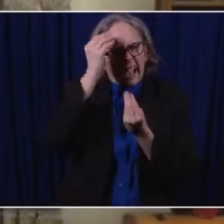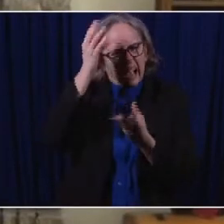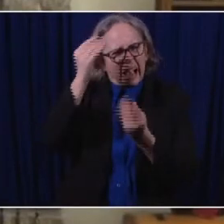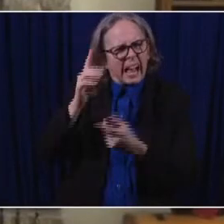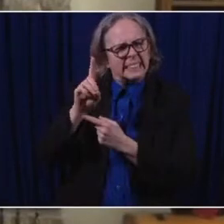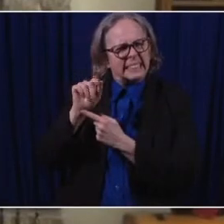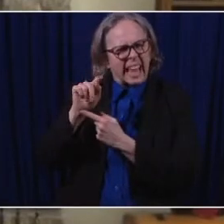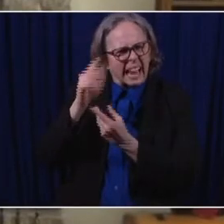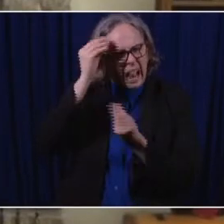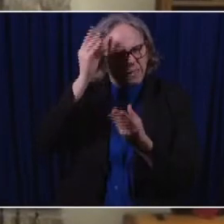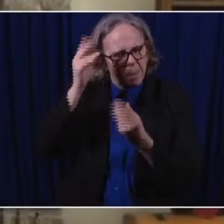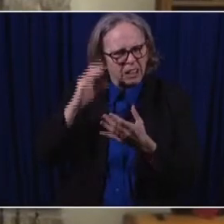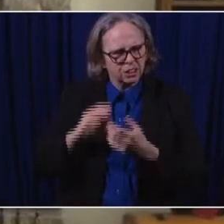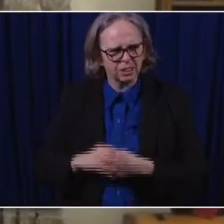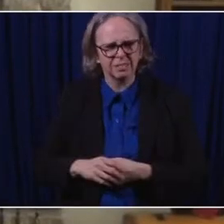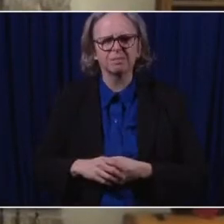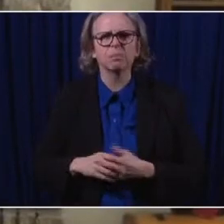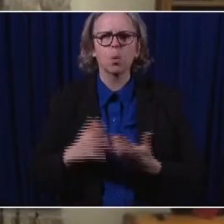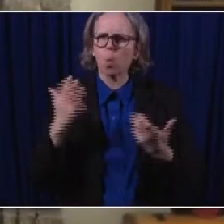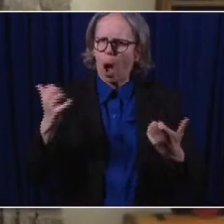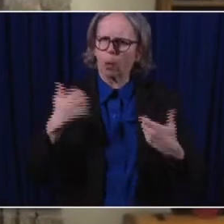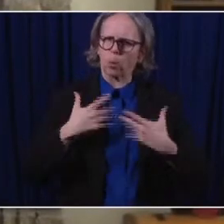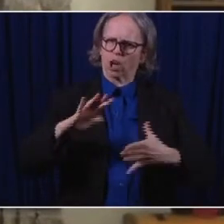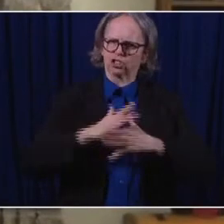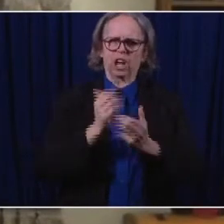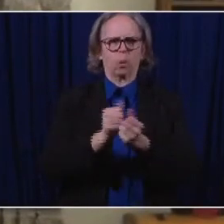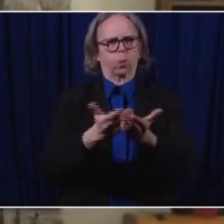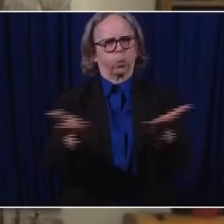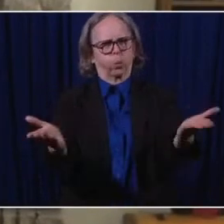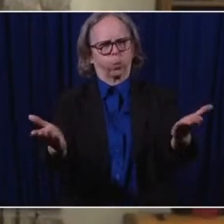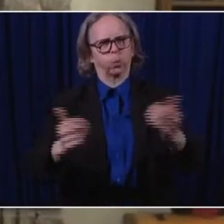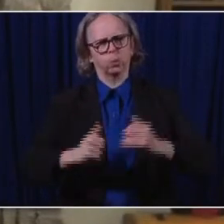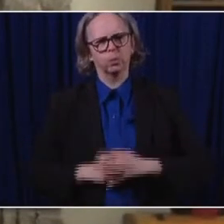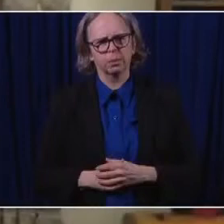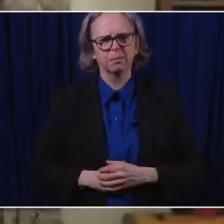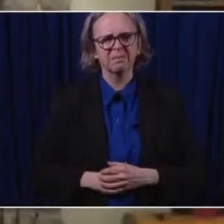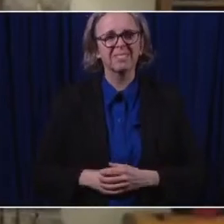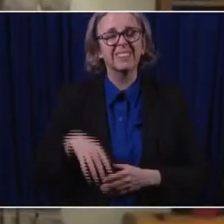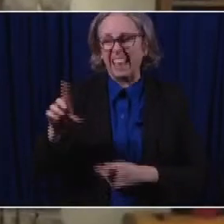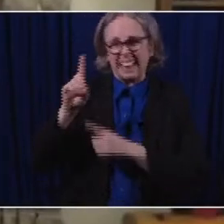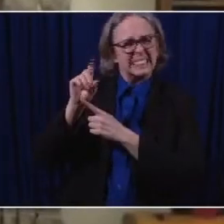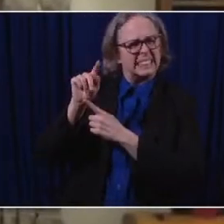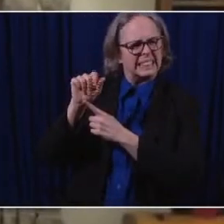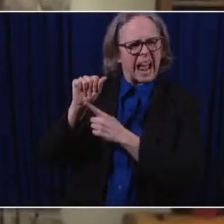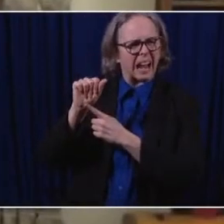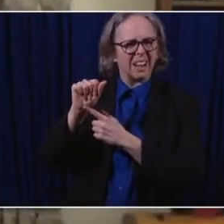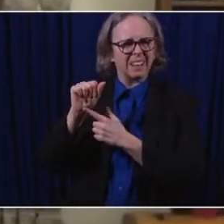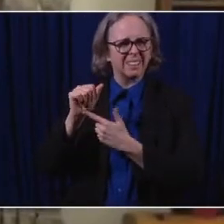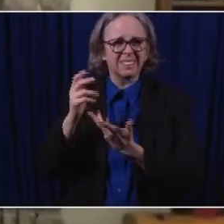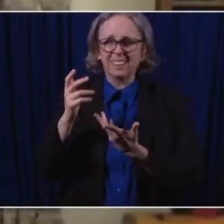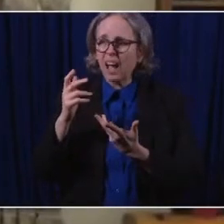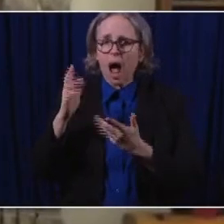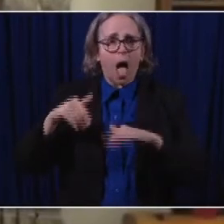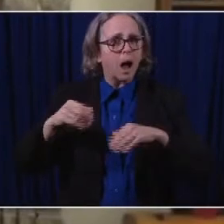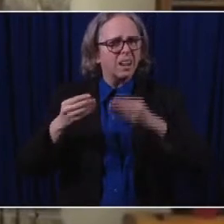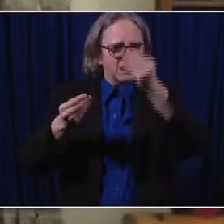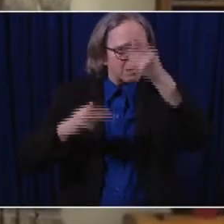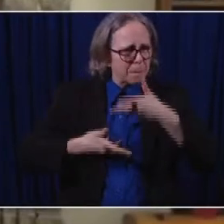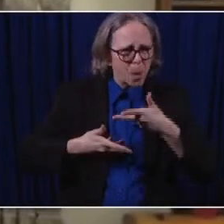being underreported. As of yesterday, February 3rd, we were showing on our